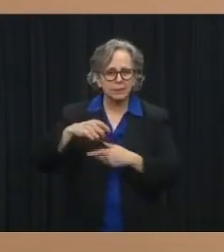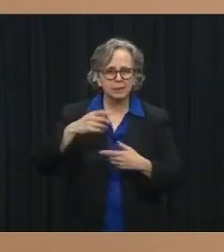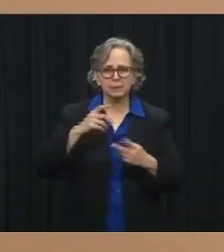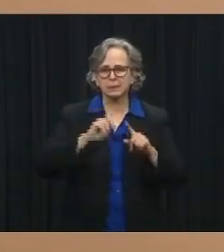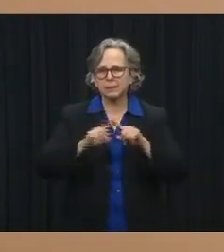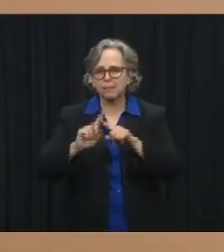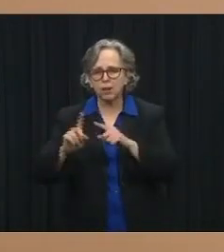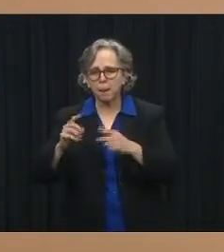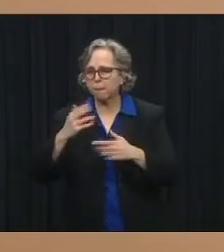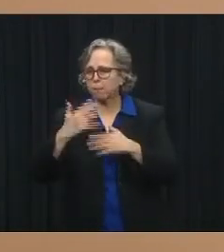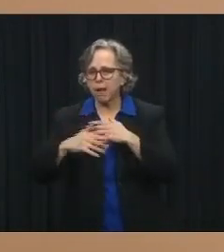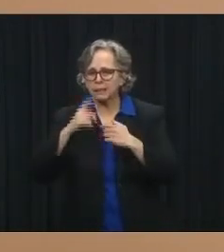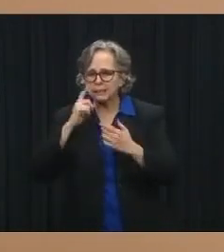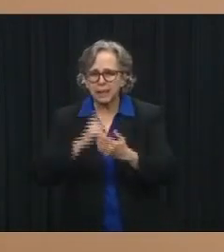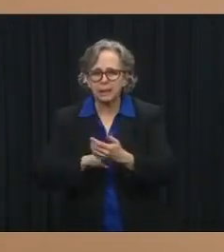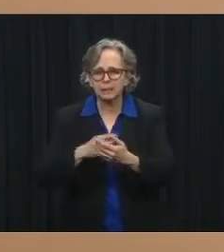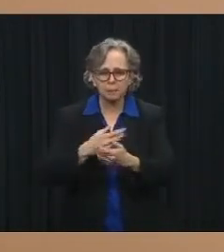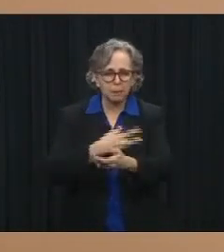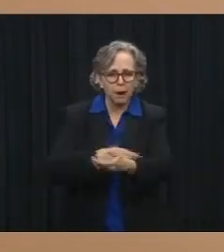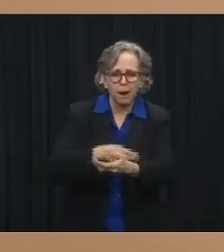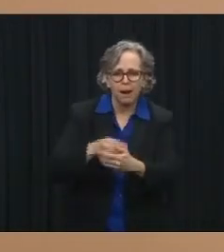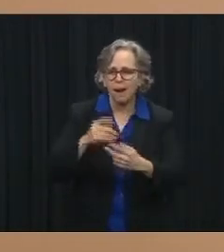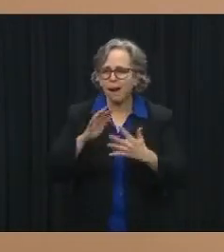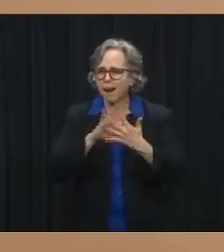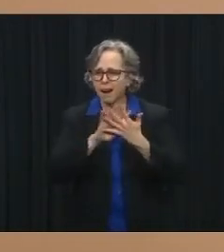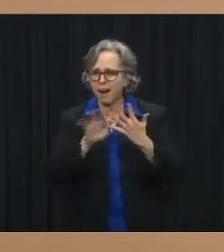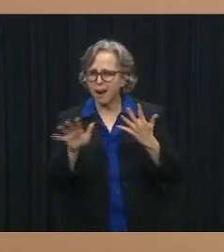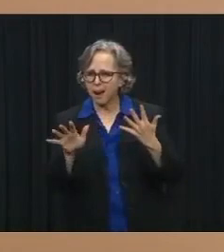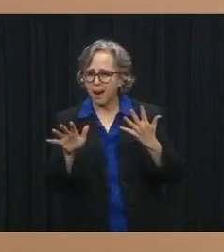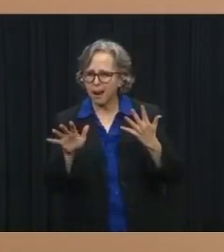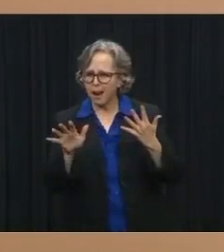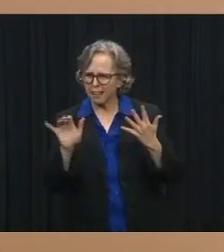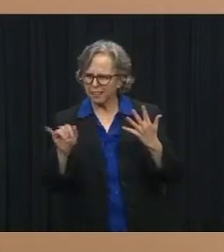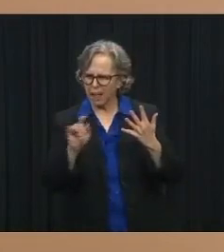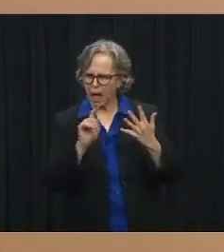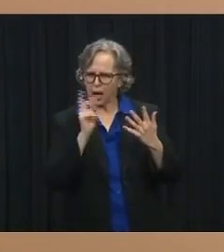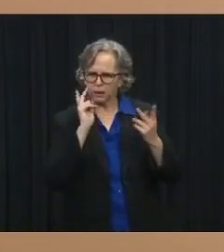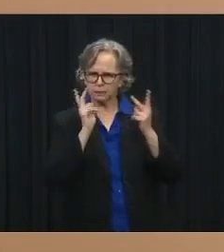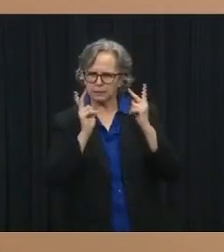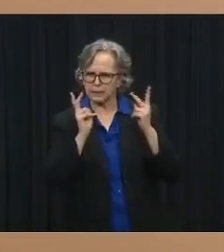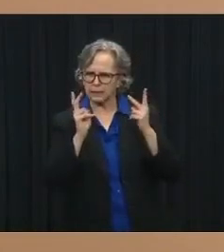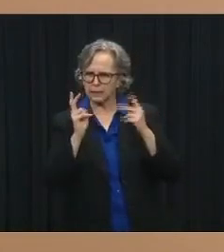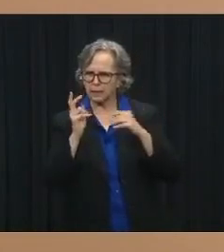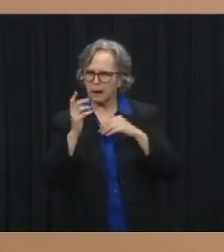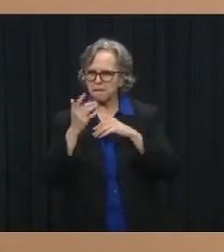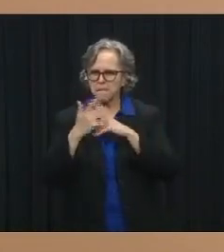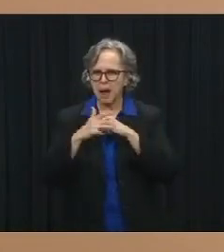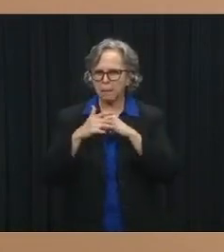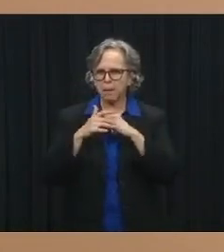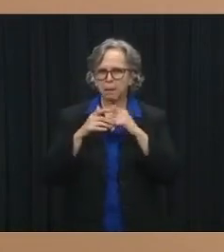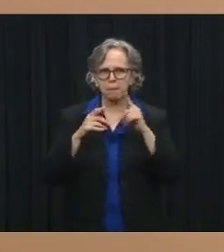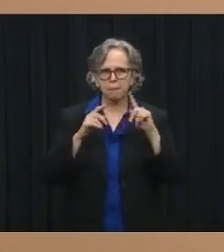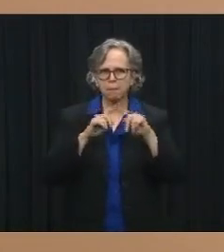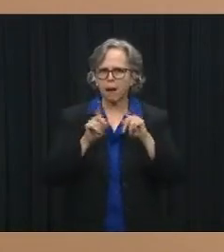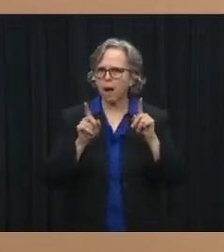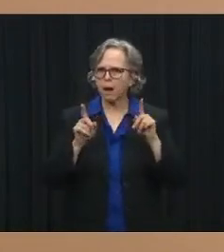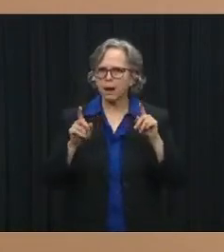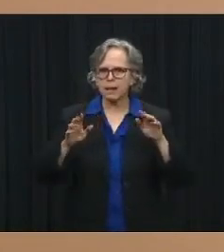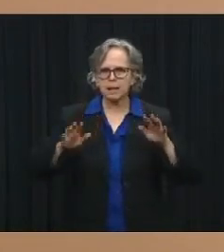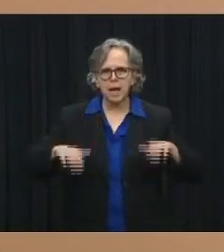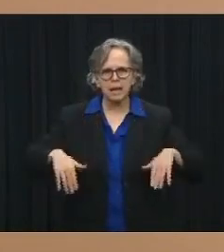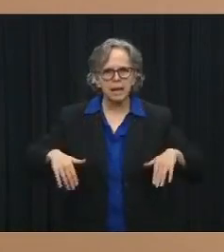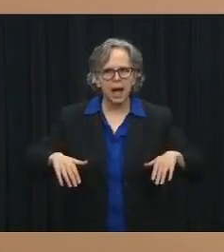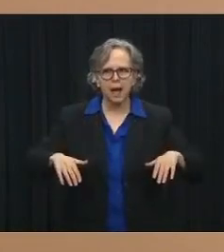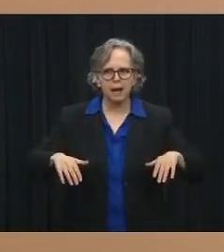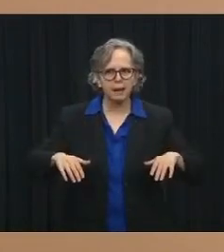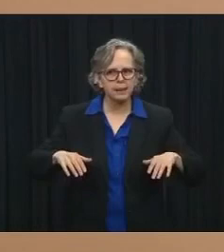like Singapore and South Korea. But those are not apples to oranges of where, it is apples to oranges. They are not equivalencies of where we are